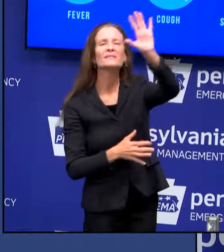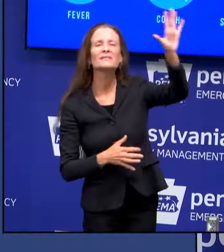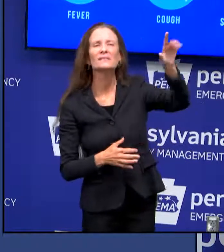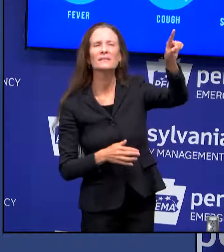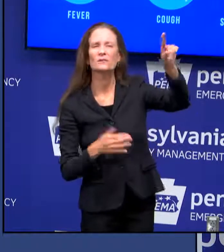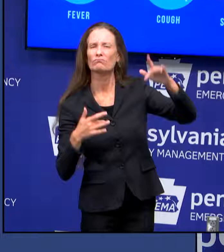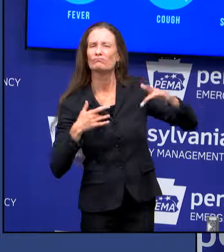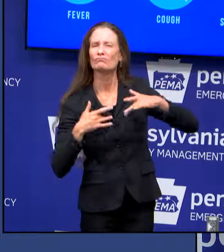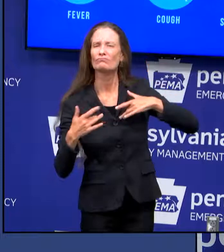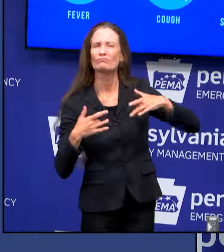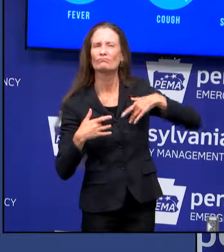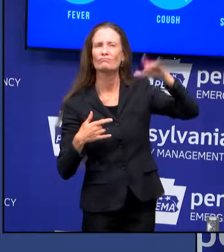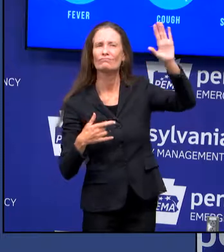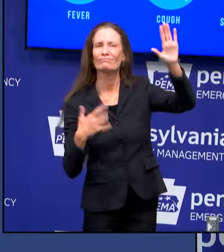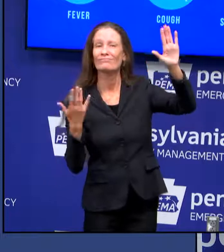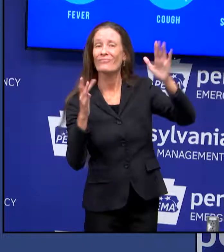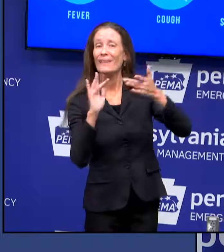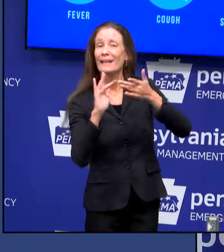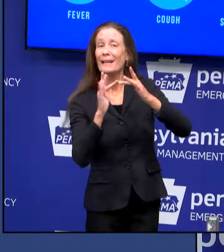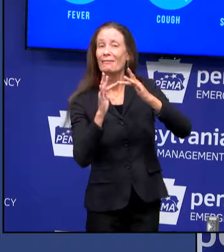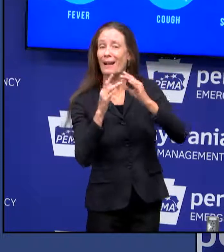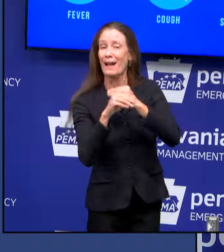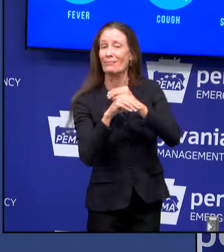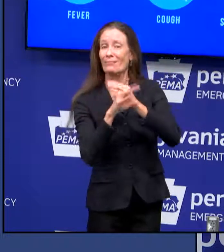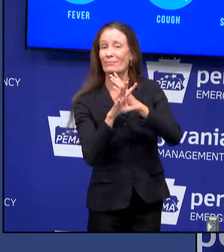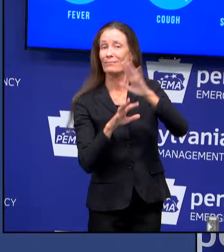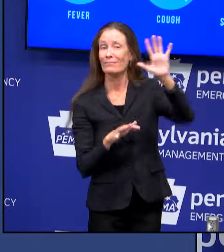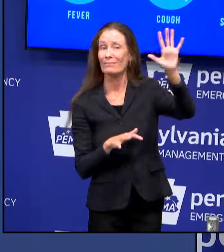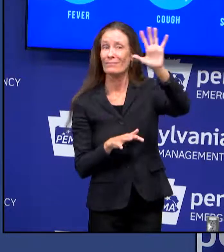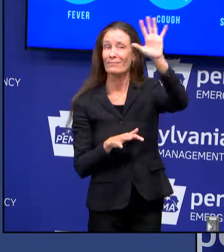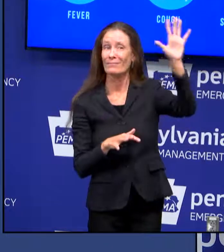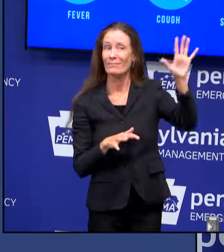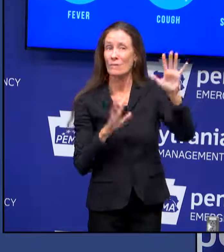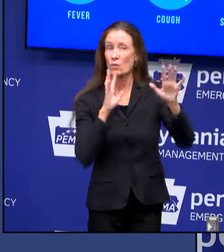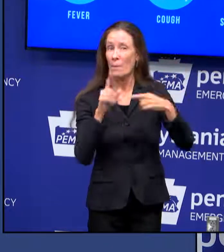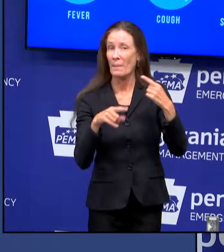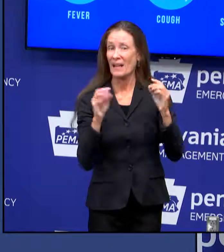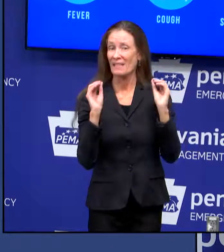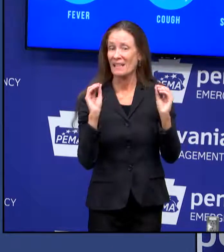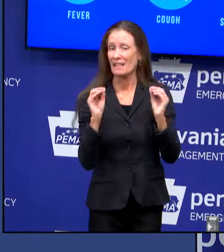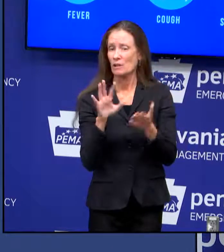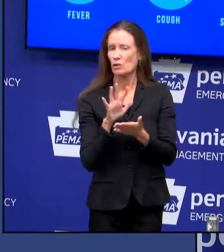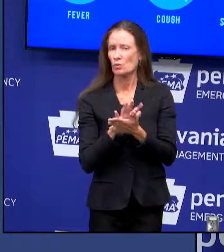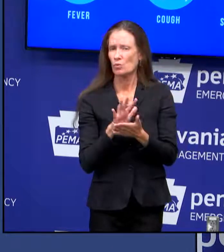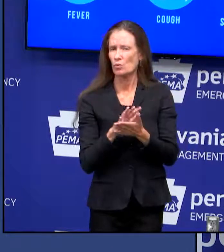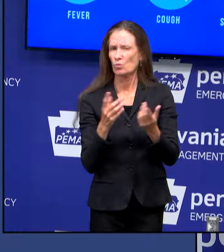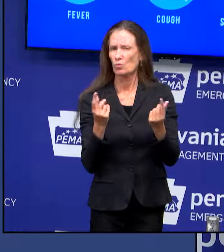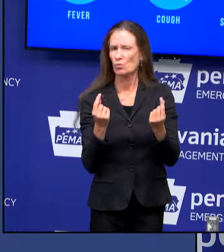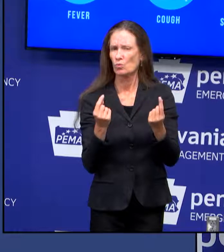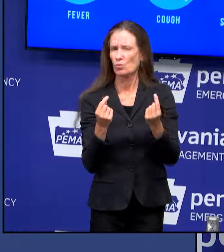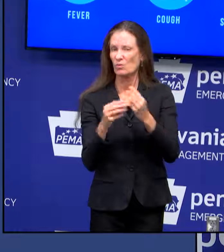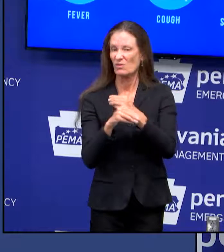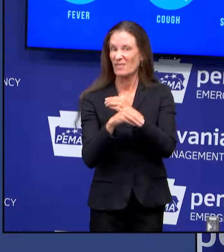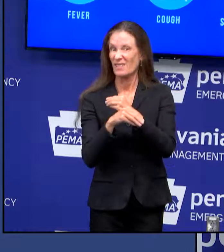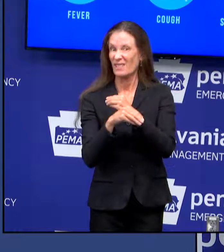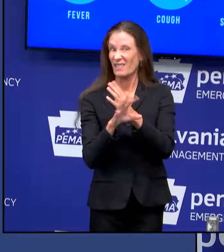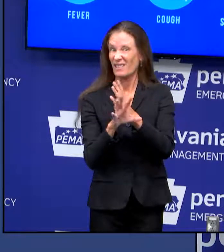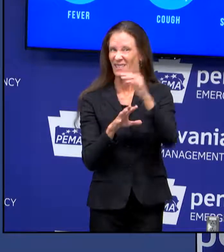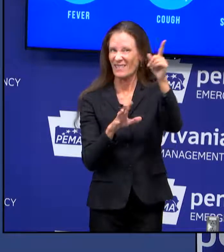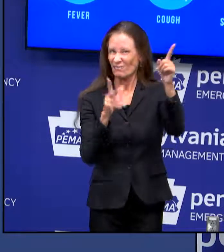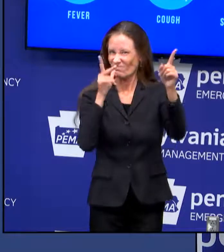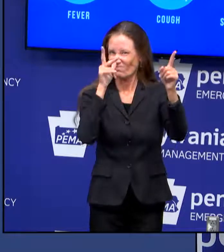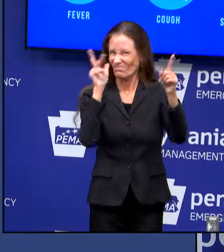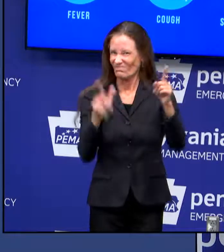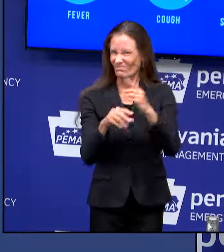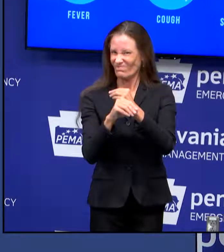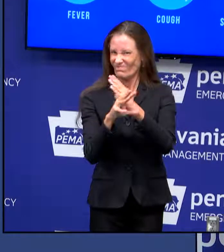internet now that instruction is going to go online, and they're concerned that they don't have that access. Right. Is there any federal money that's earmarked to